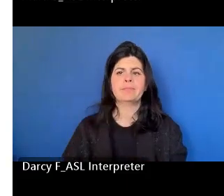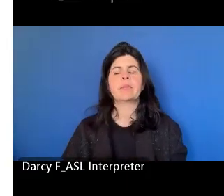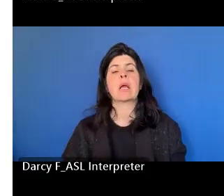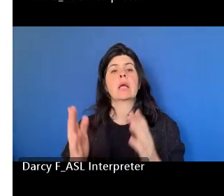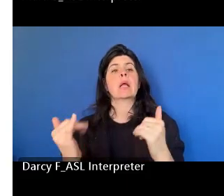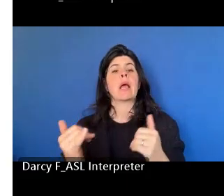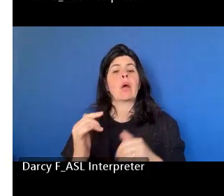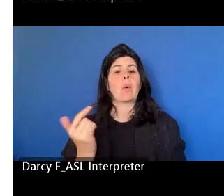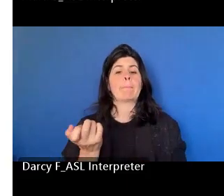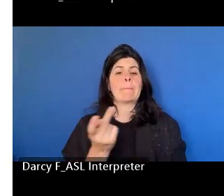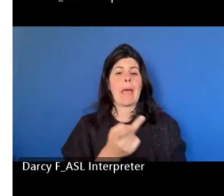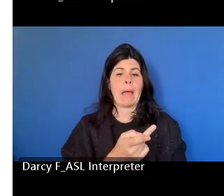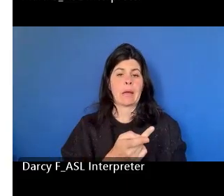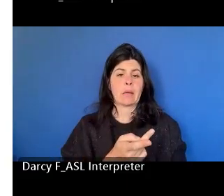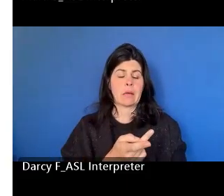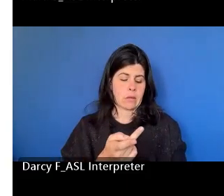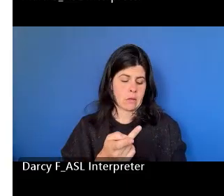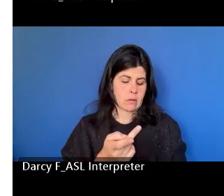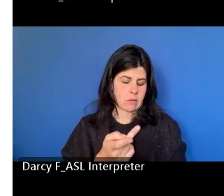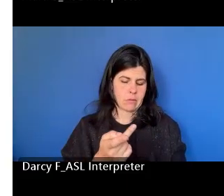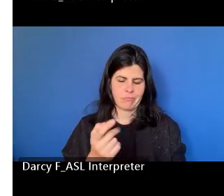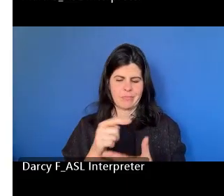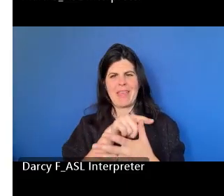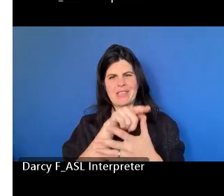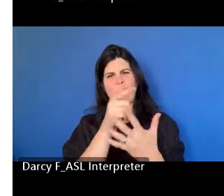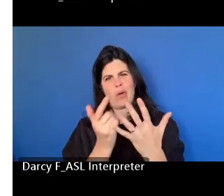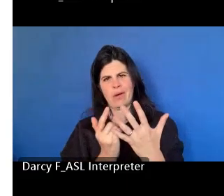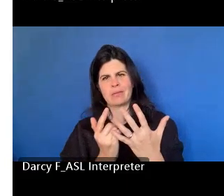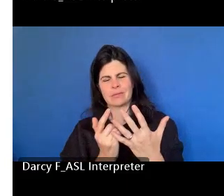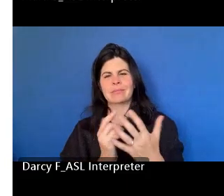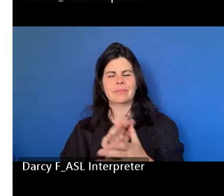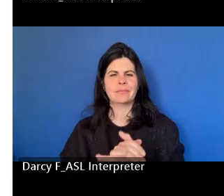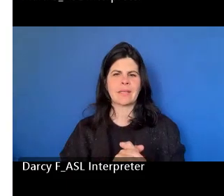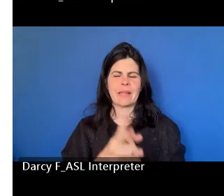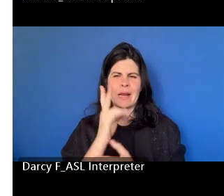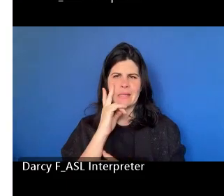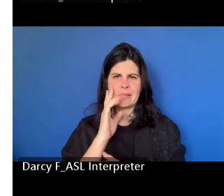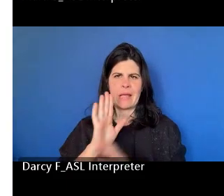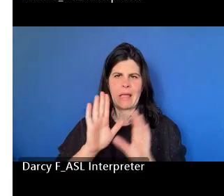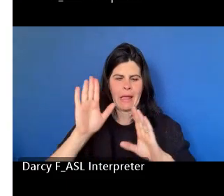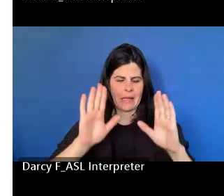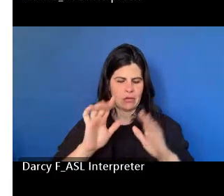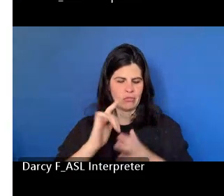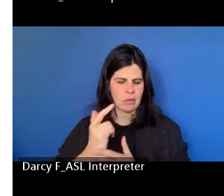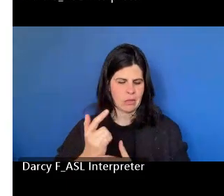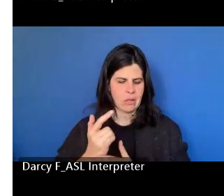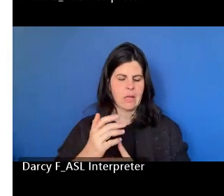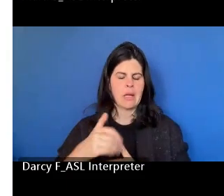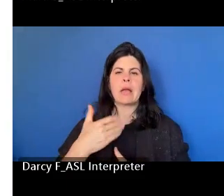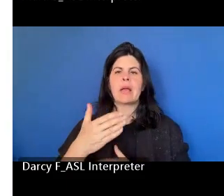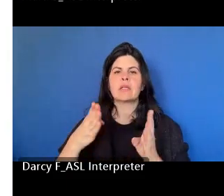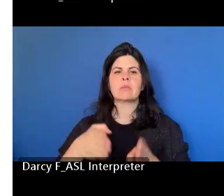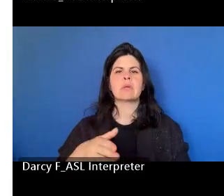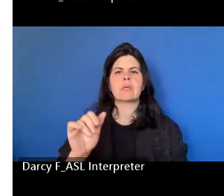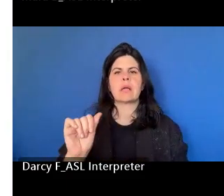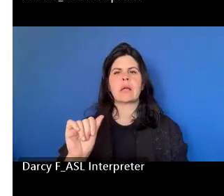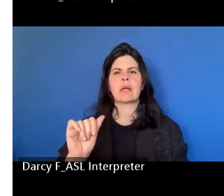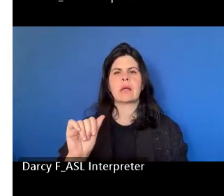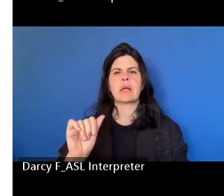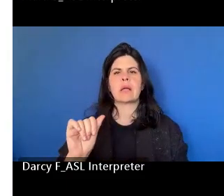go back now to the order that I see the hands raised, and the next person is Alvin and Cheryl.